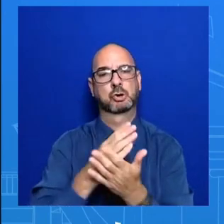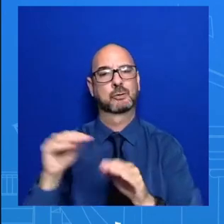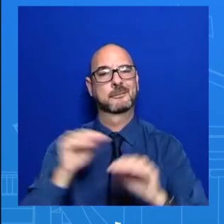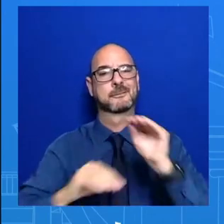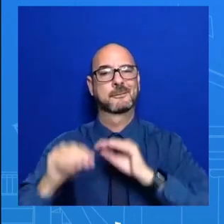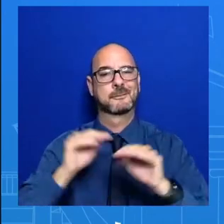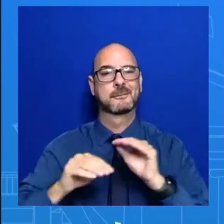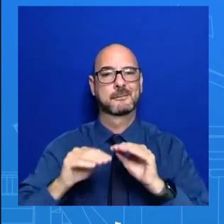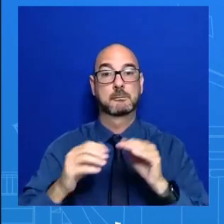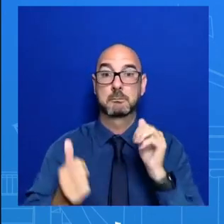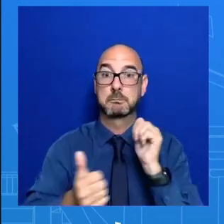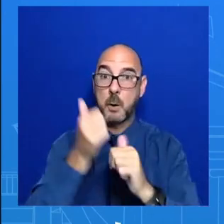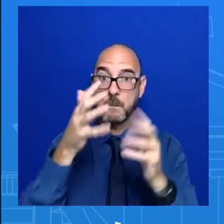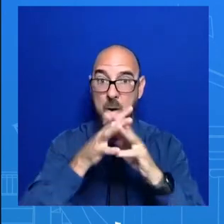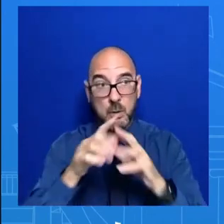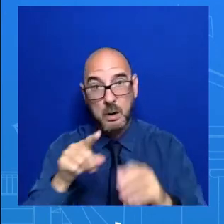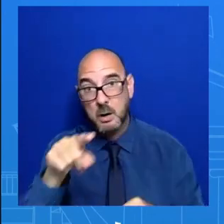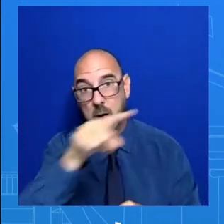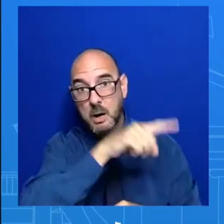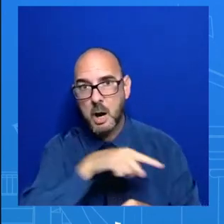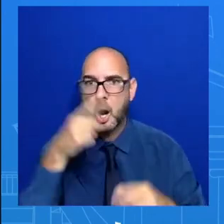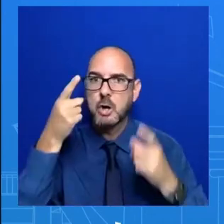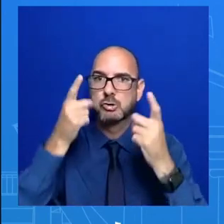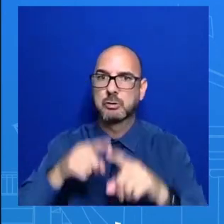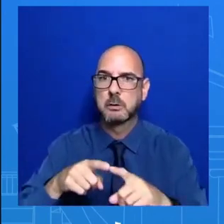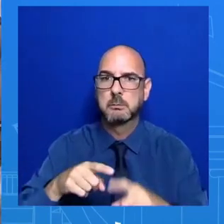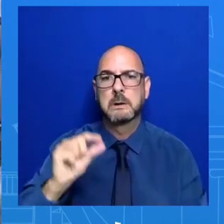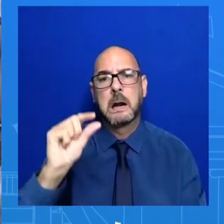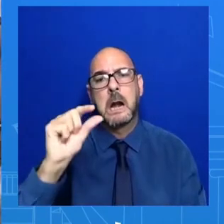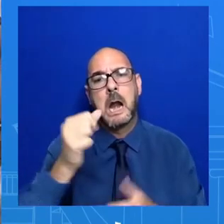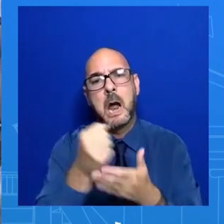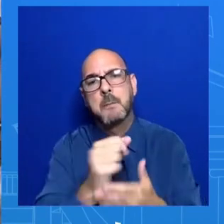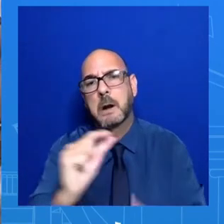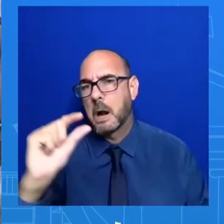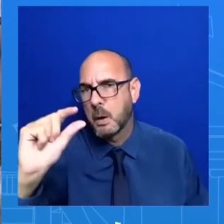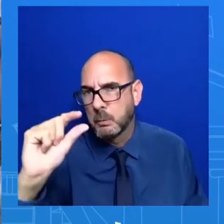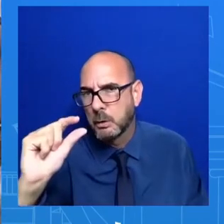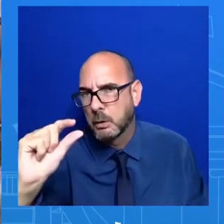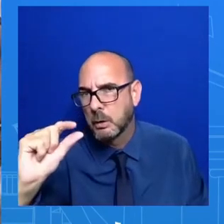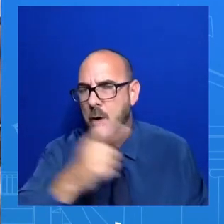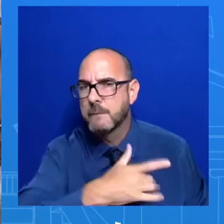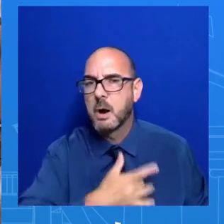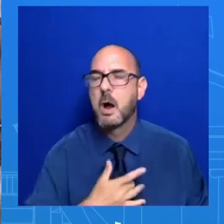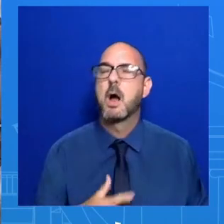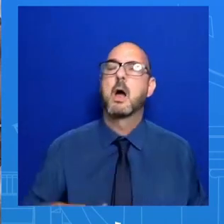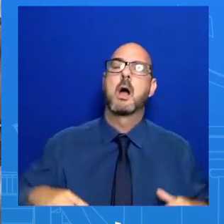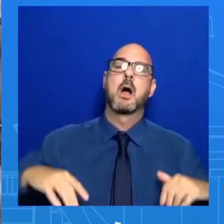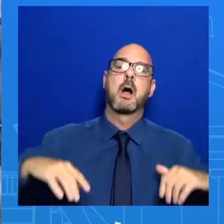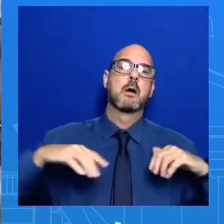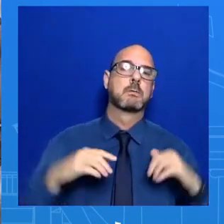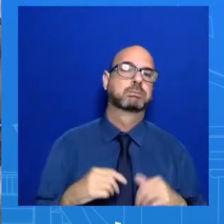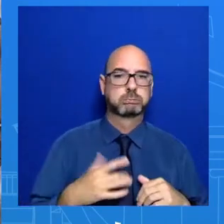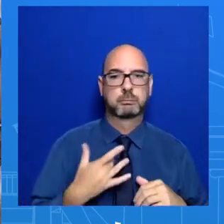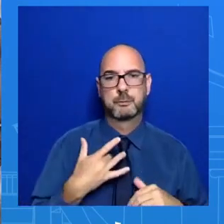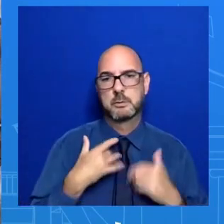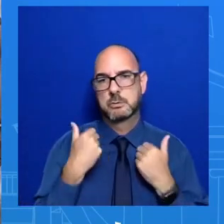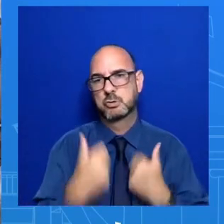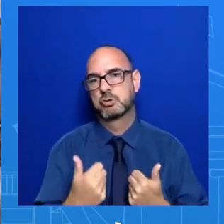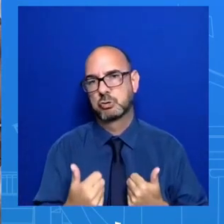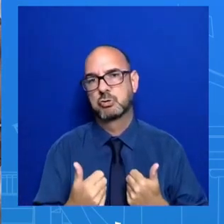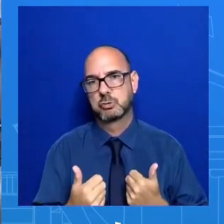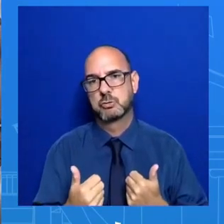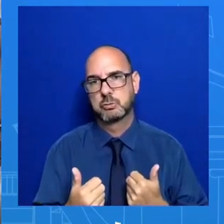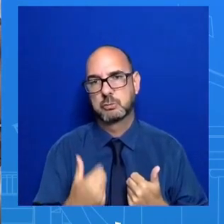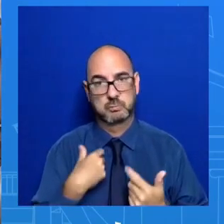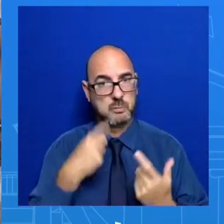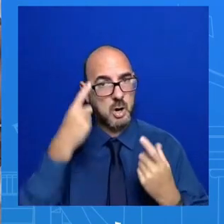to be given a little bit of breathing room so that they could more than half disagree with using tax poll. Dollars. That's one poll. But that's one a follow-up question. If yeah, you